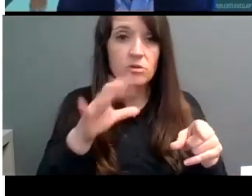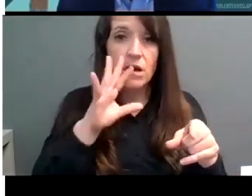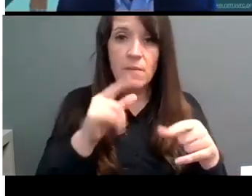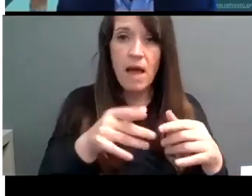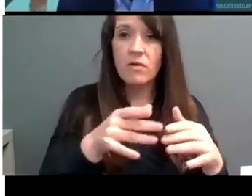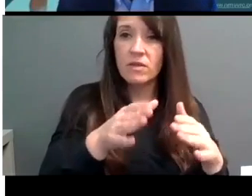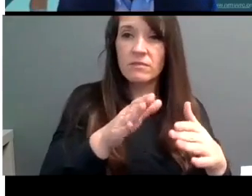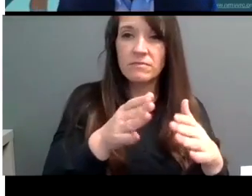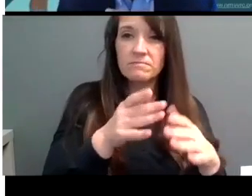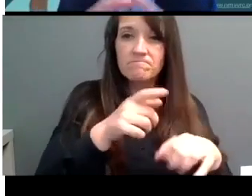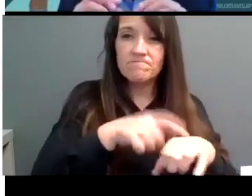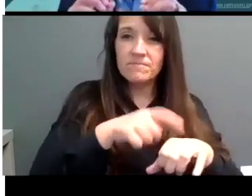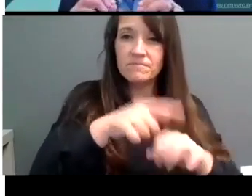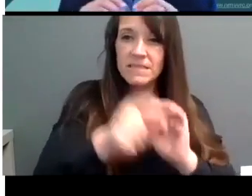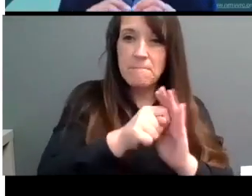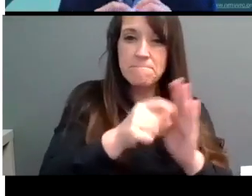violence